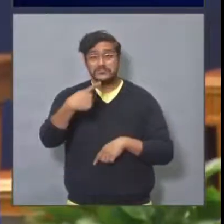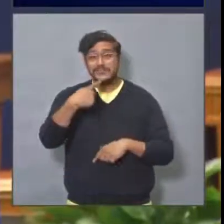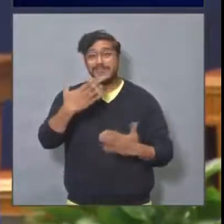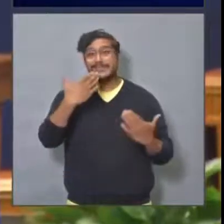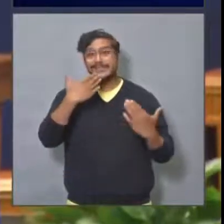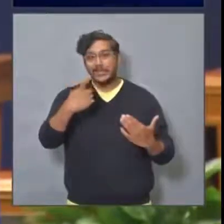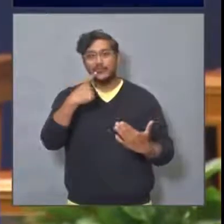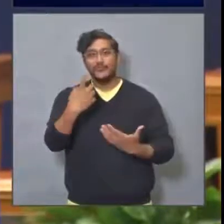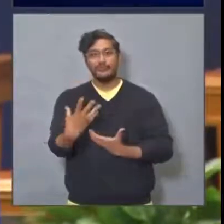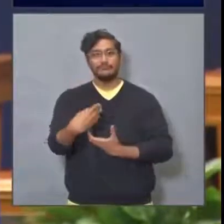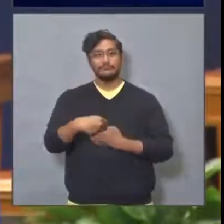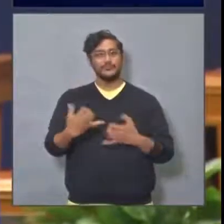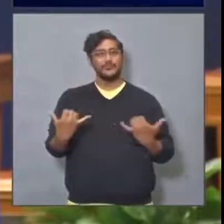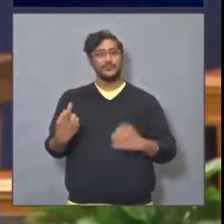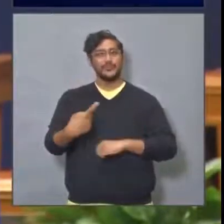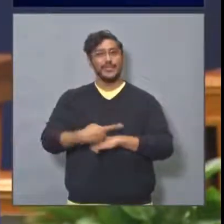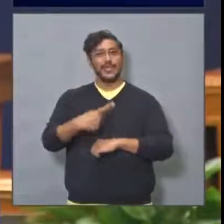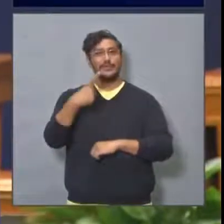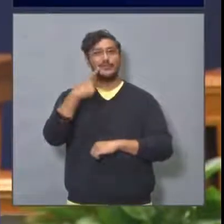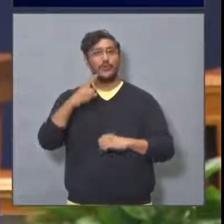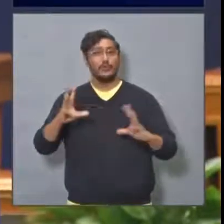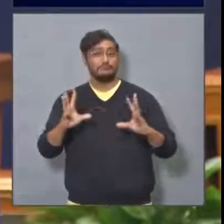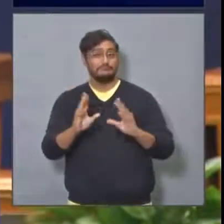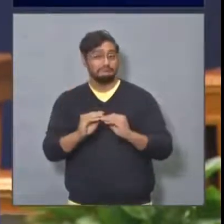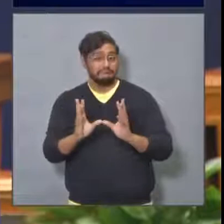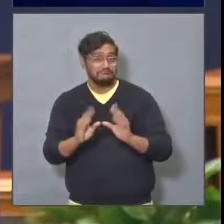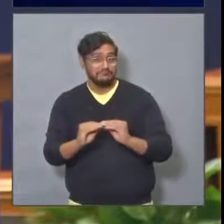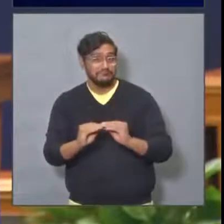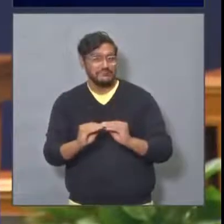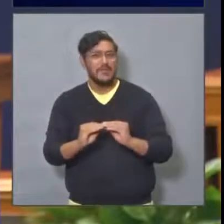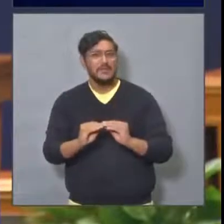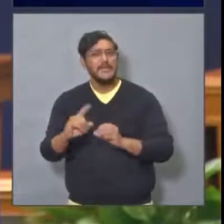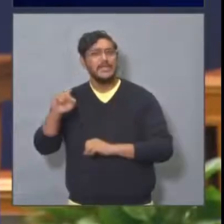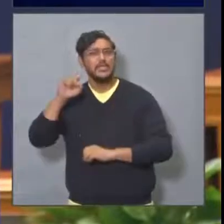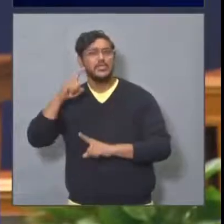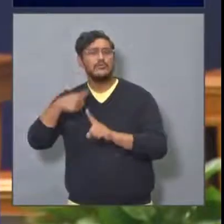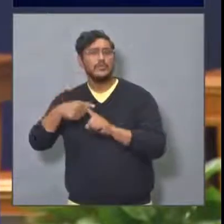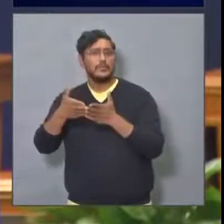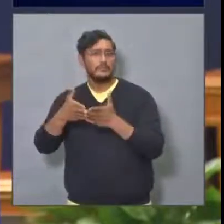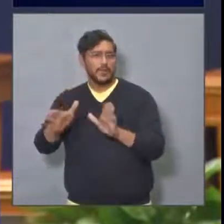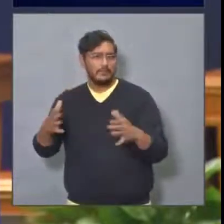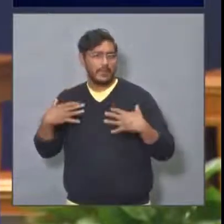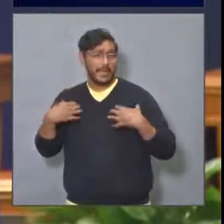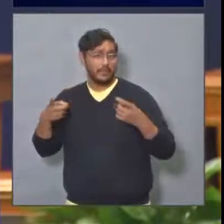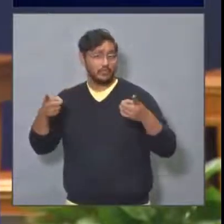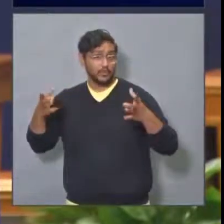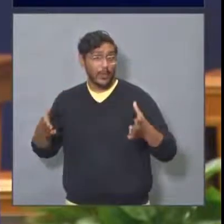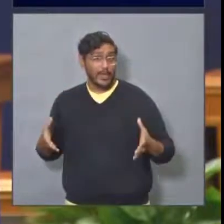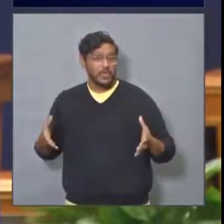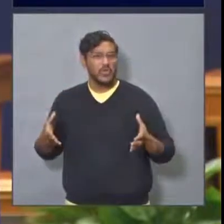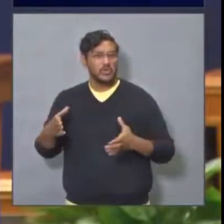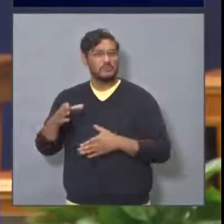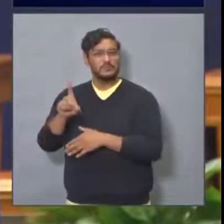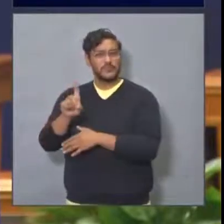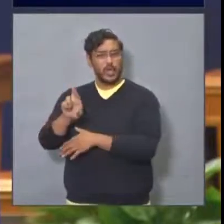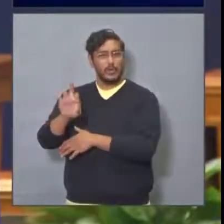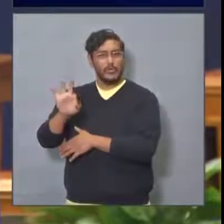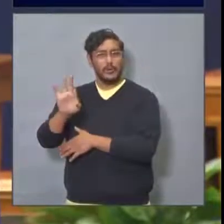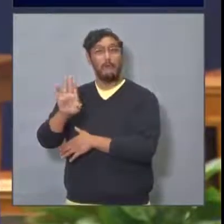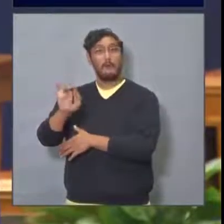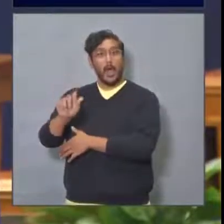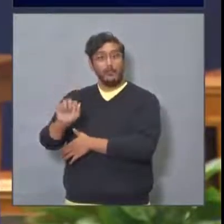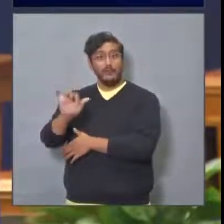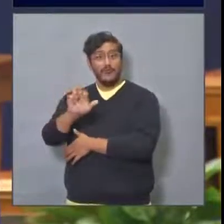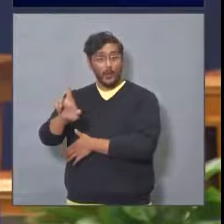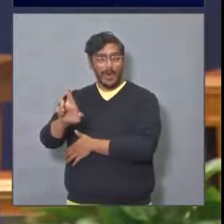joining us for today's press briefing. As you'll hear from our Public Health Director, Dr. Barbara Ferrer, we are again at a critical